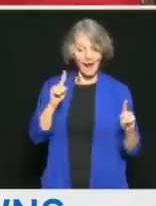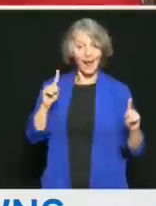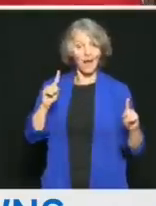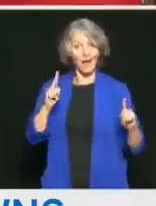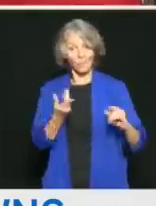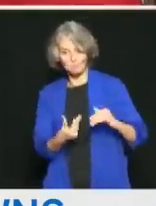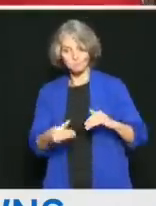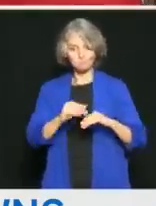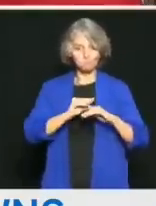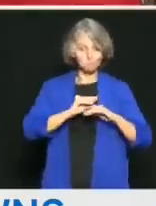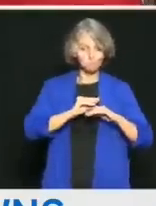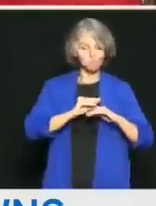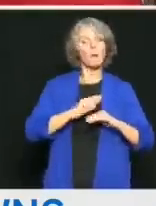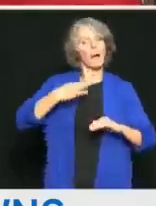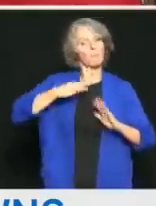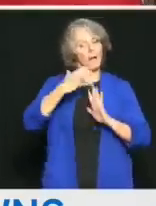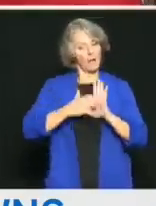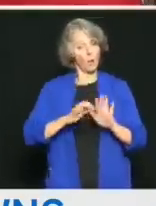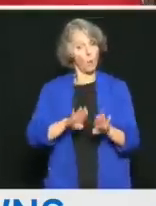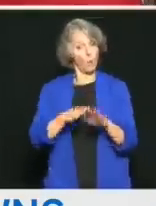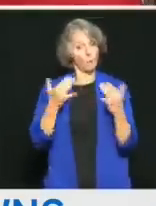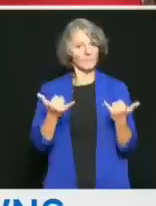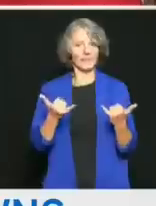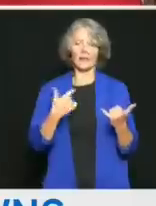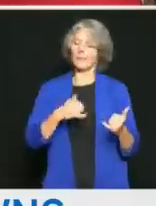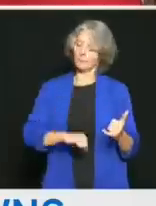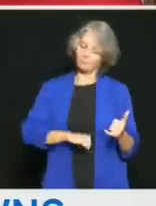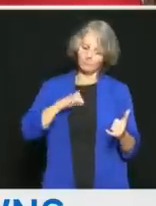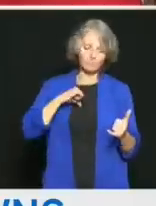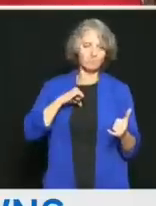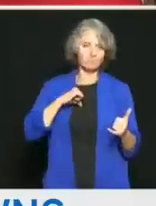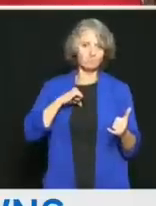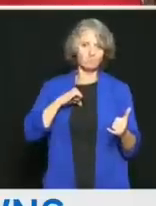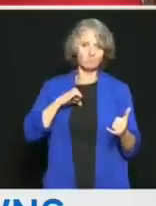to open up applications for this economic support for businesses to get them through.